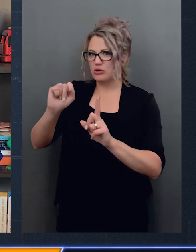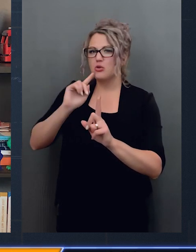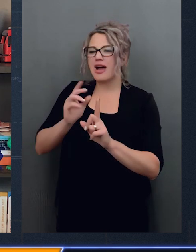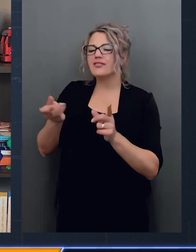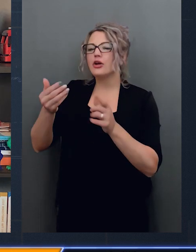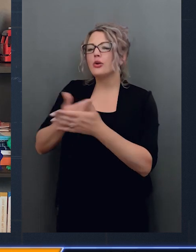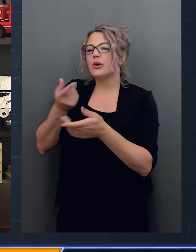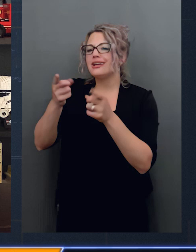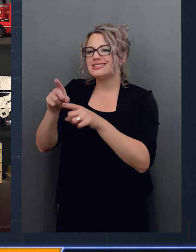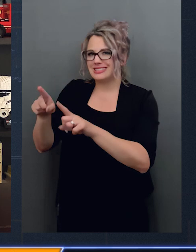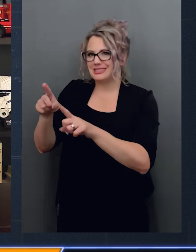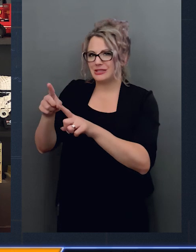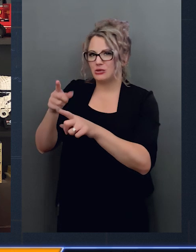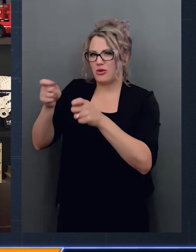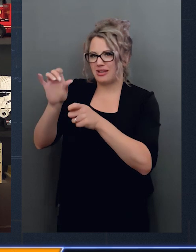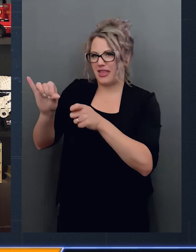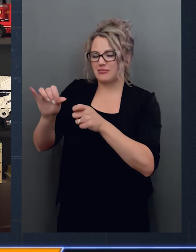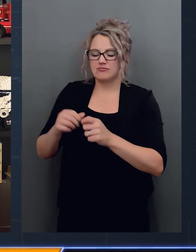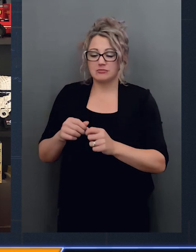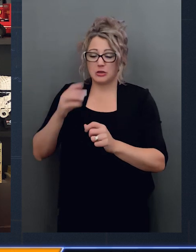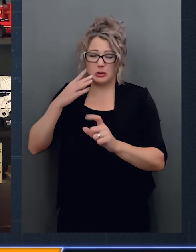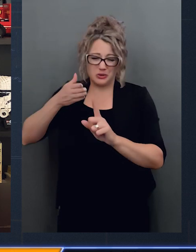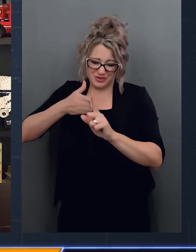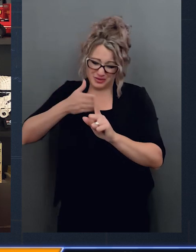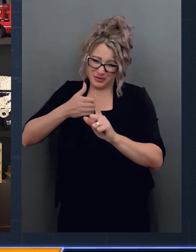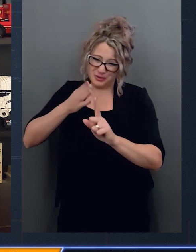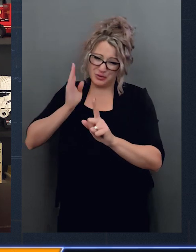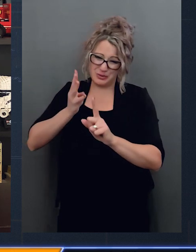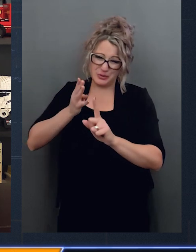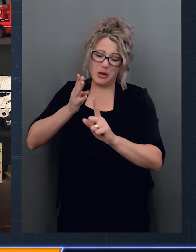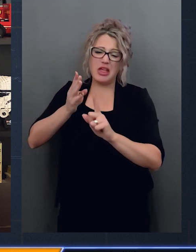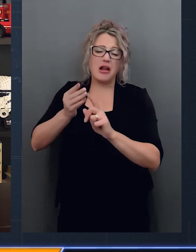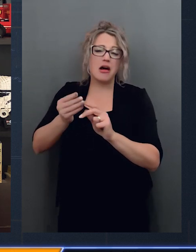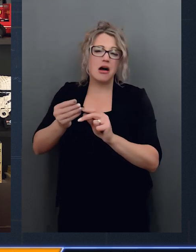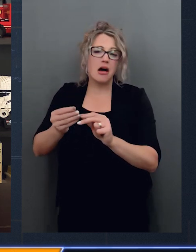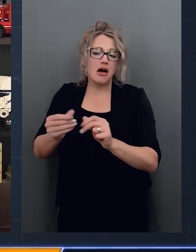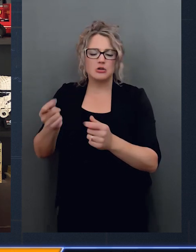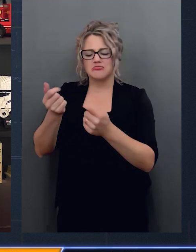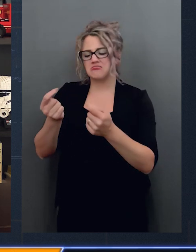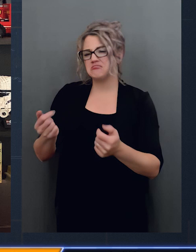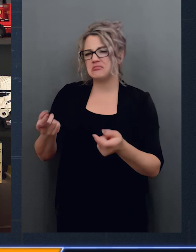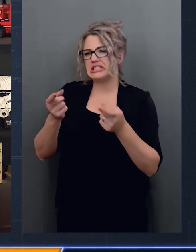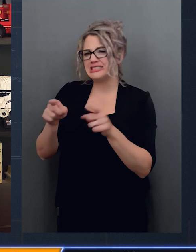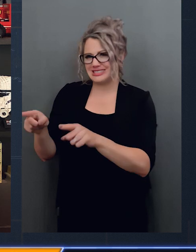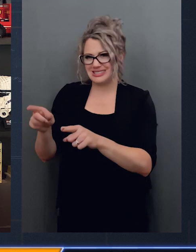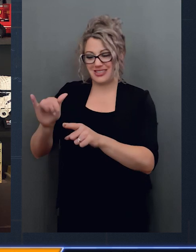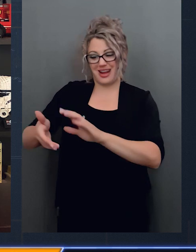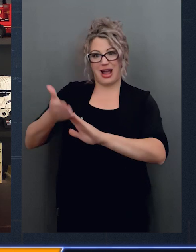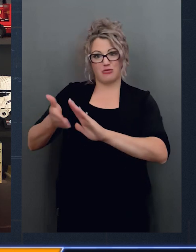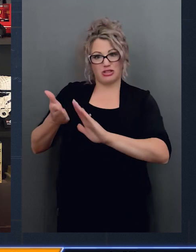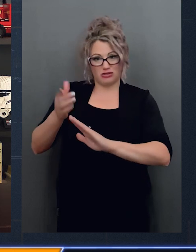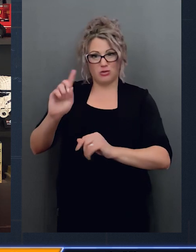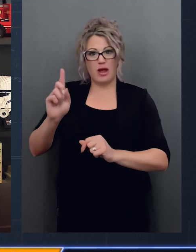help handle that traffic. Traffic is there for a while, and then at some point it probably subsides. So you want to get rid of some instances, and that